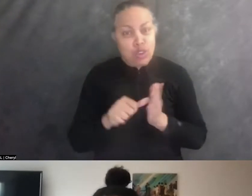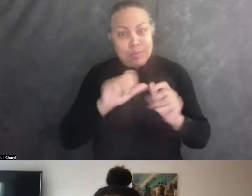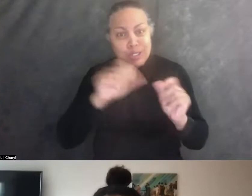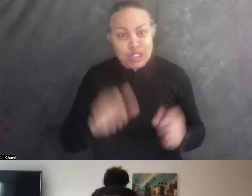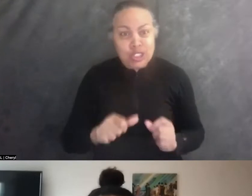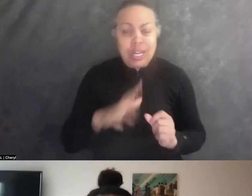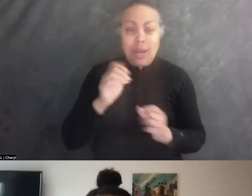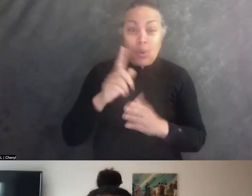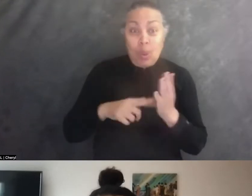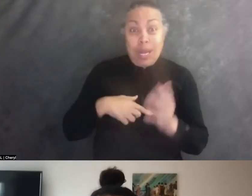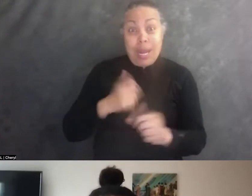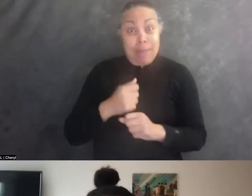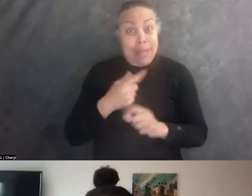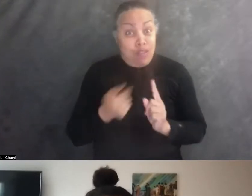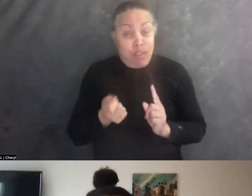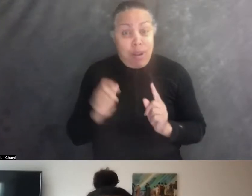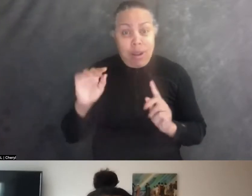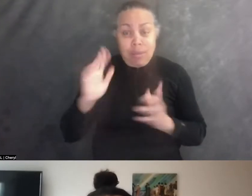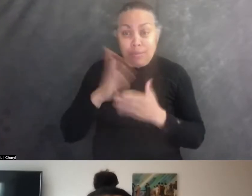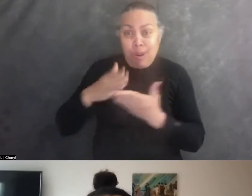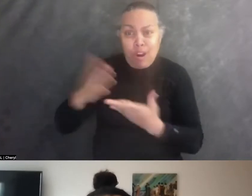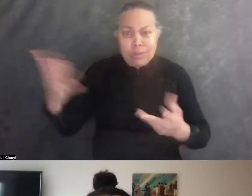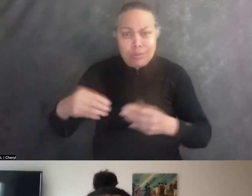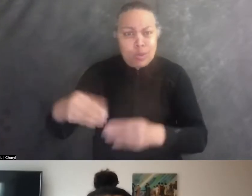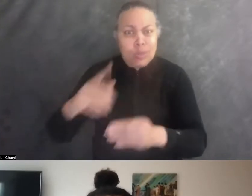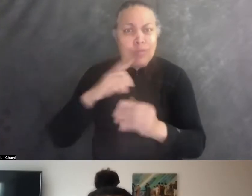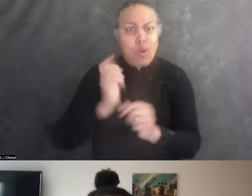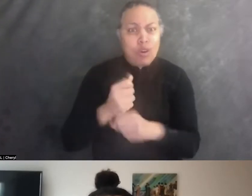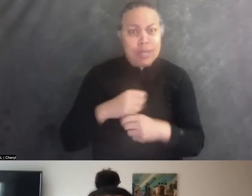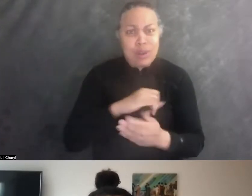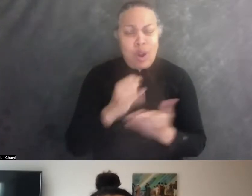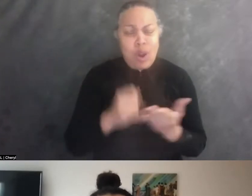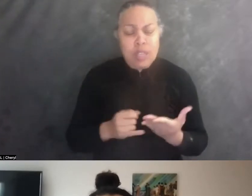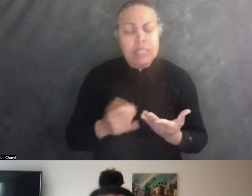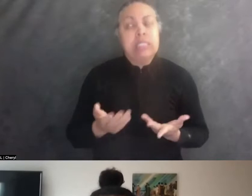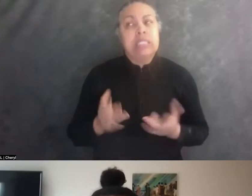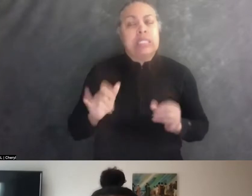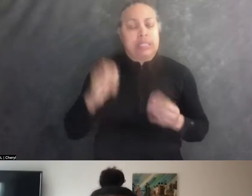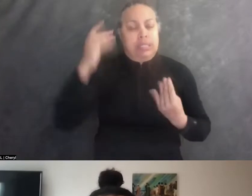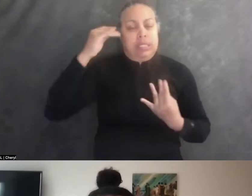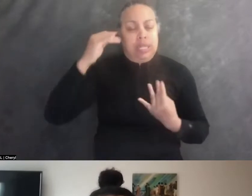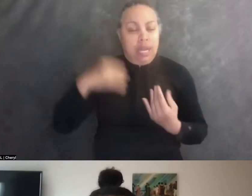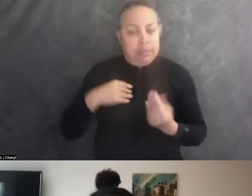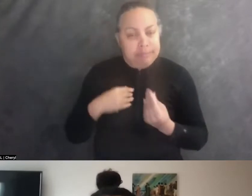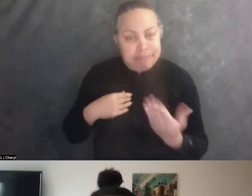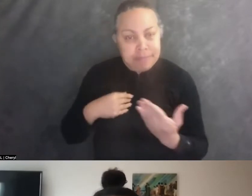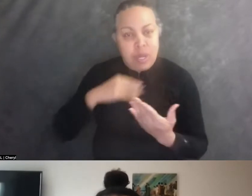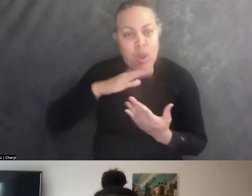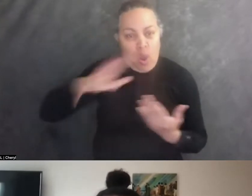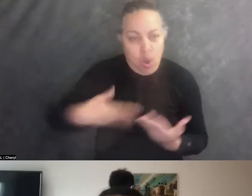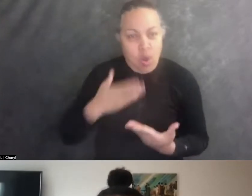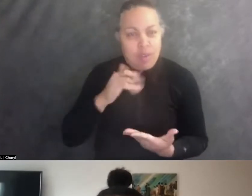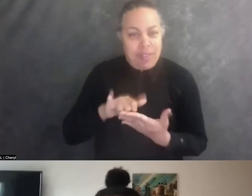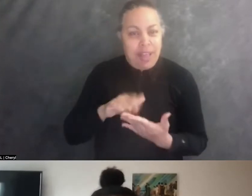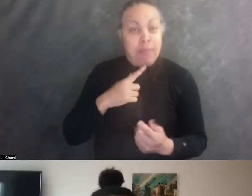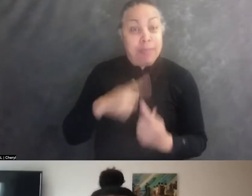and what I make the sculptures out of, or any of the artworks that I'm producing, that I said, like all of this in the layers of the abstractions of